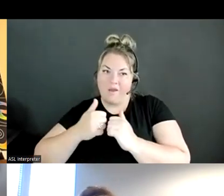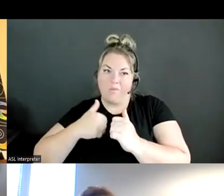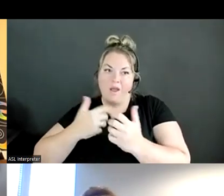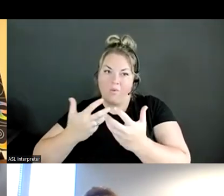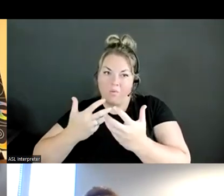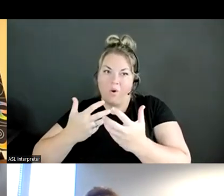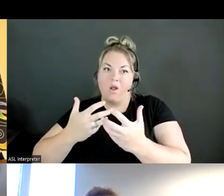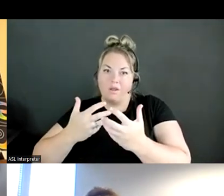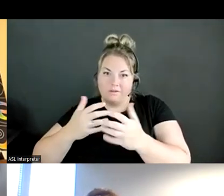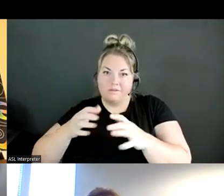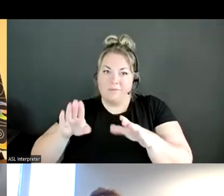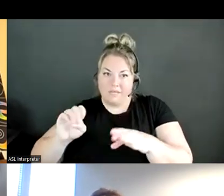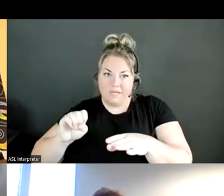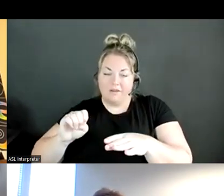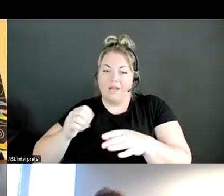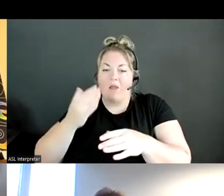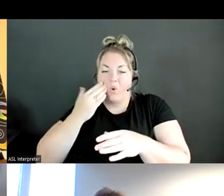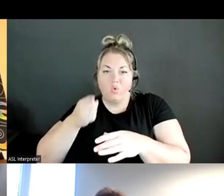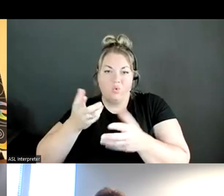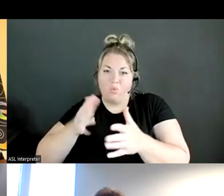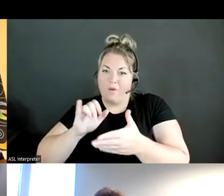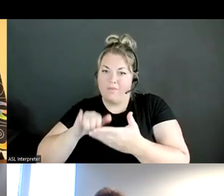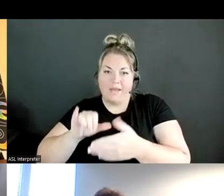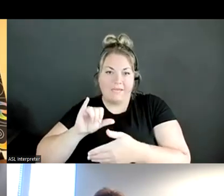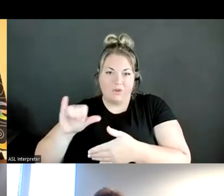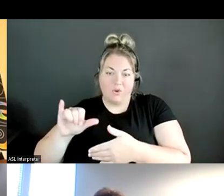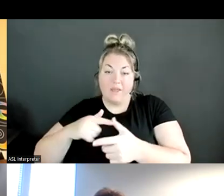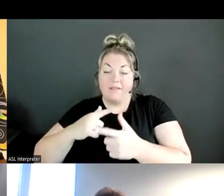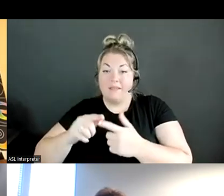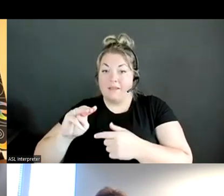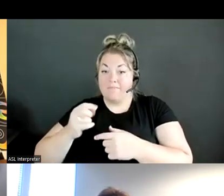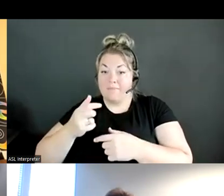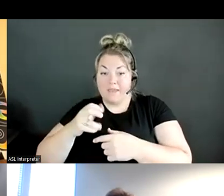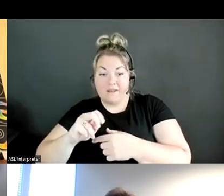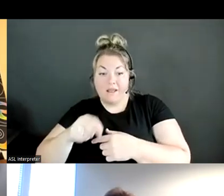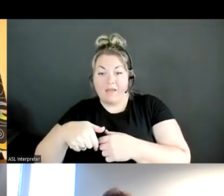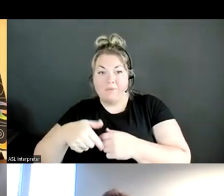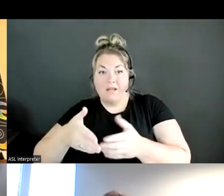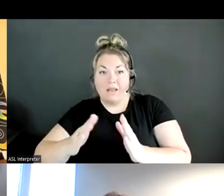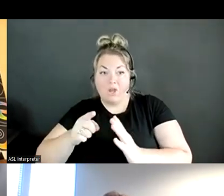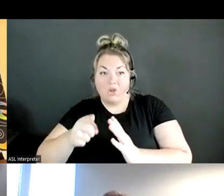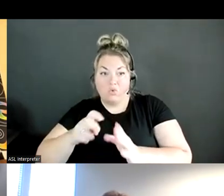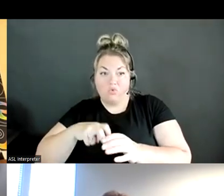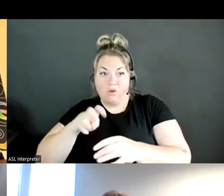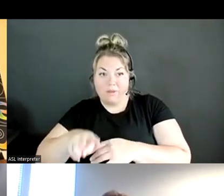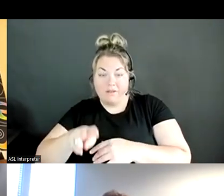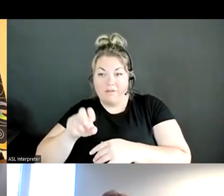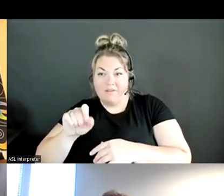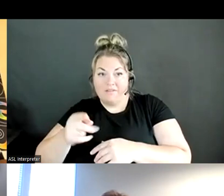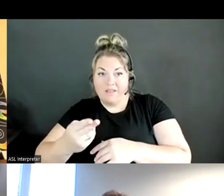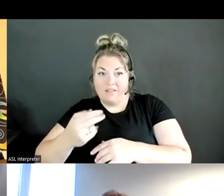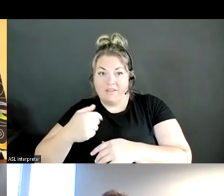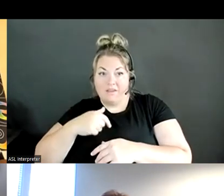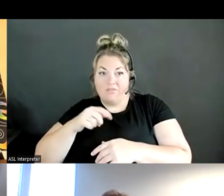that's not how you want it to be either. And then Megan, I'm going to let you jump in. Seth, if you're talking about going